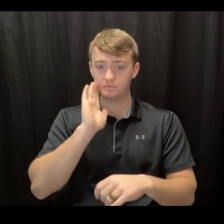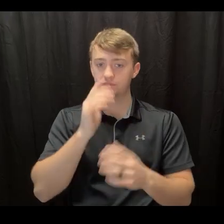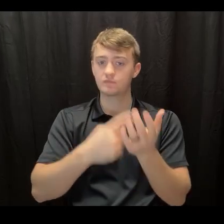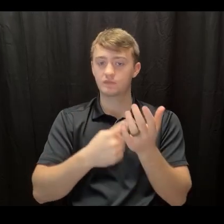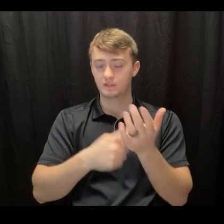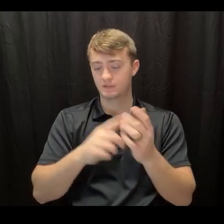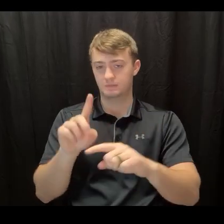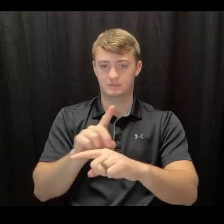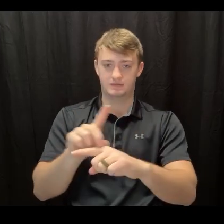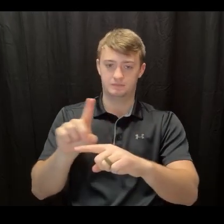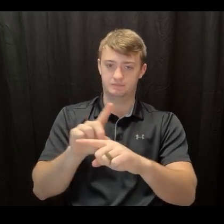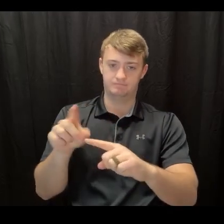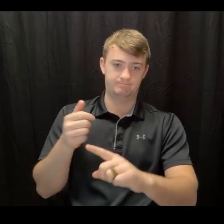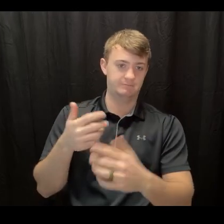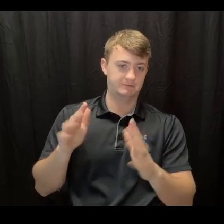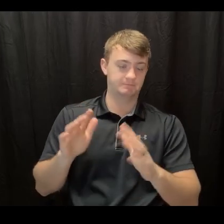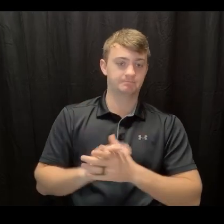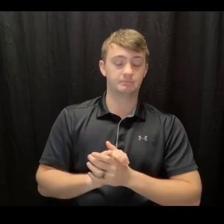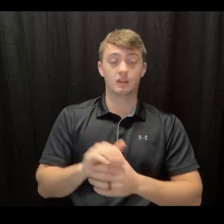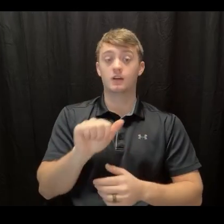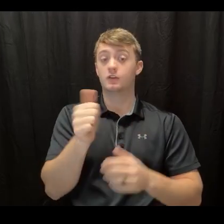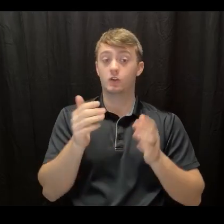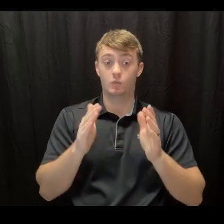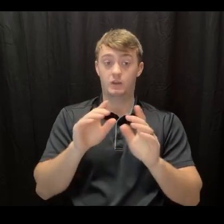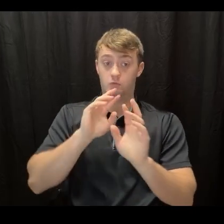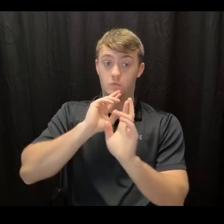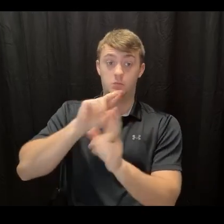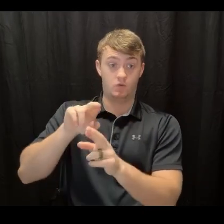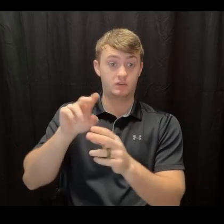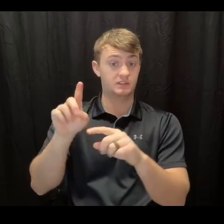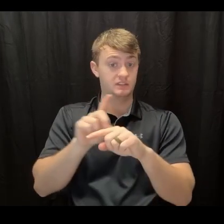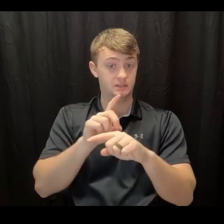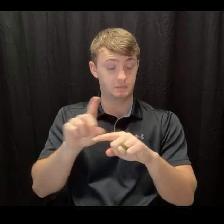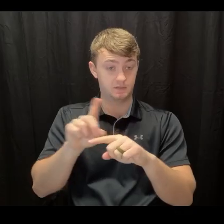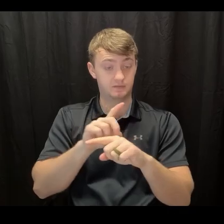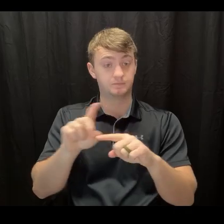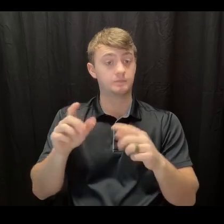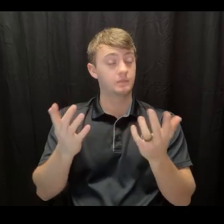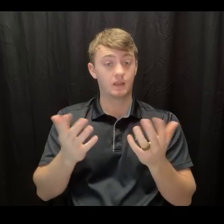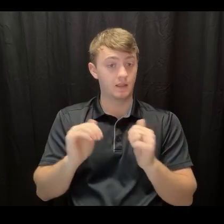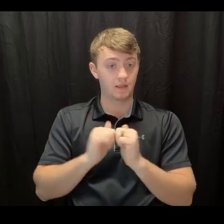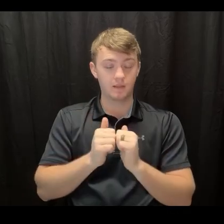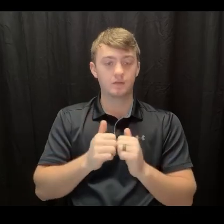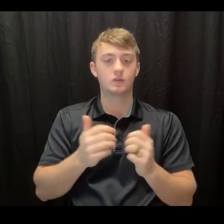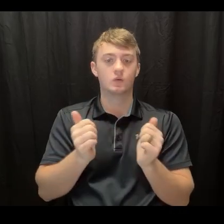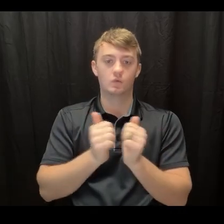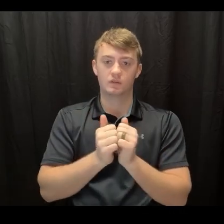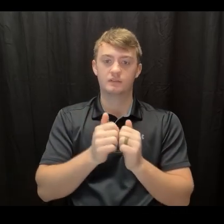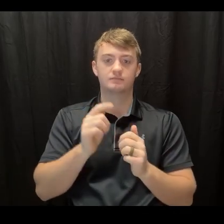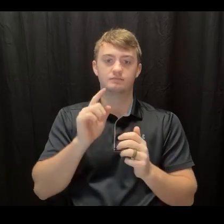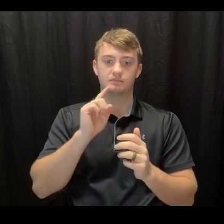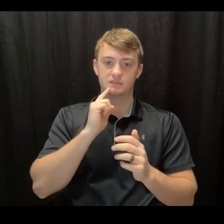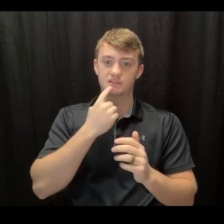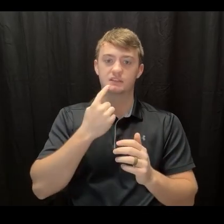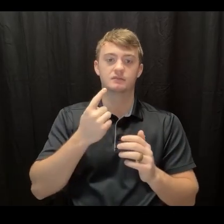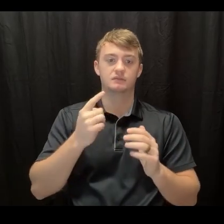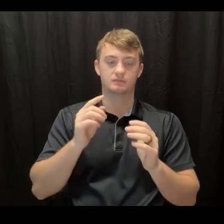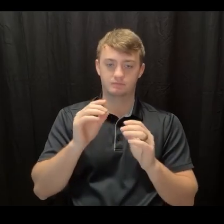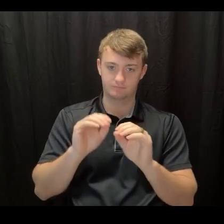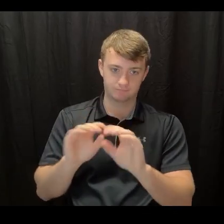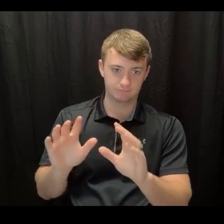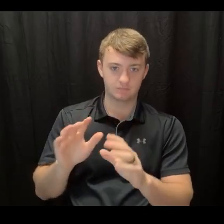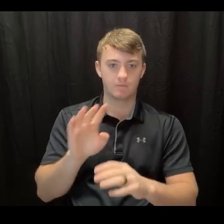only talking about discipline. Another way we report discipline is with significant discrepancy,